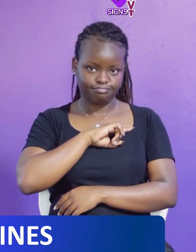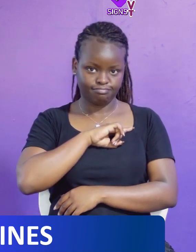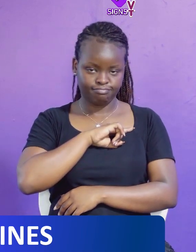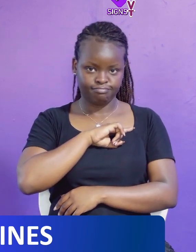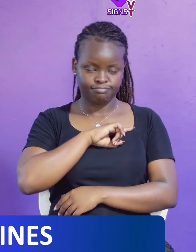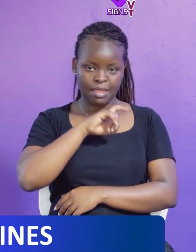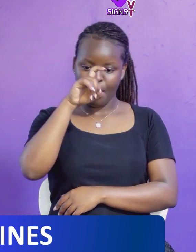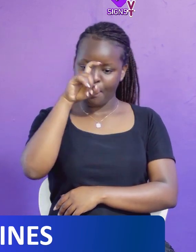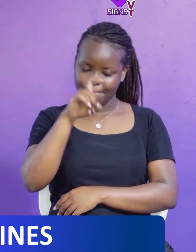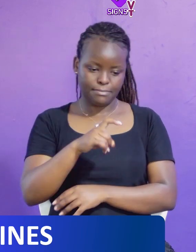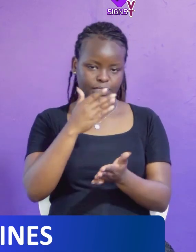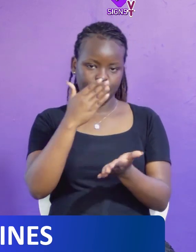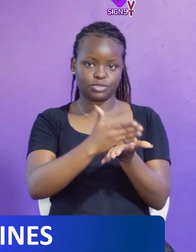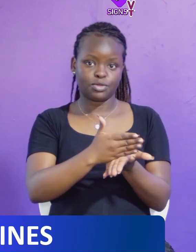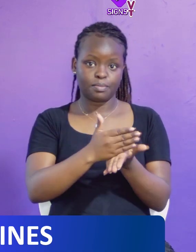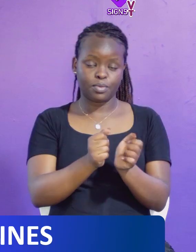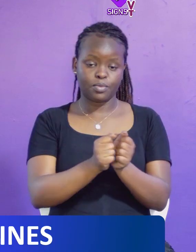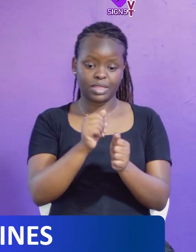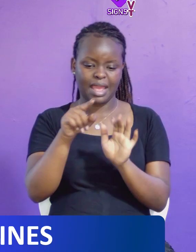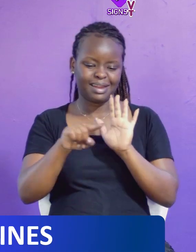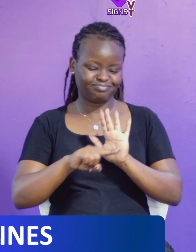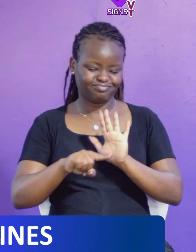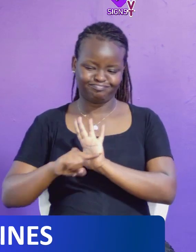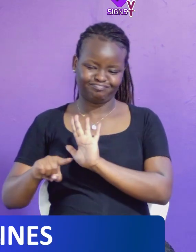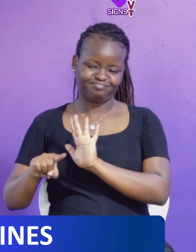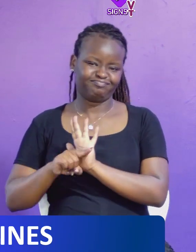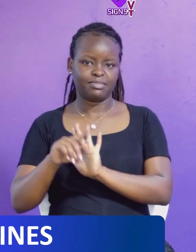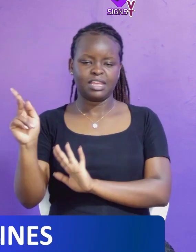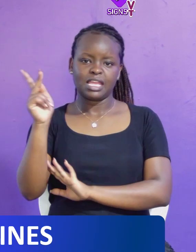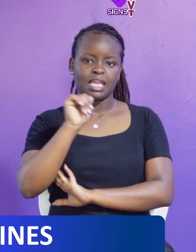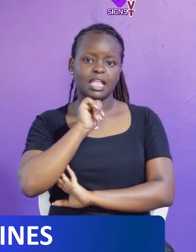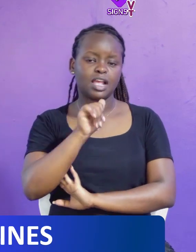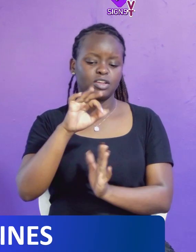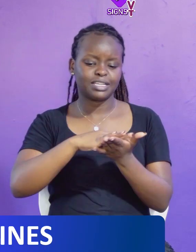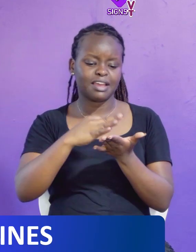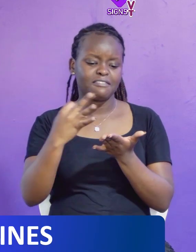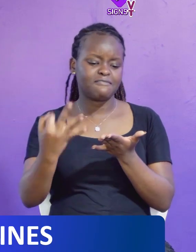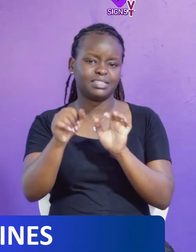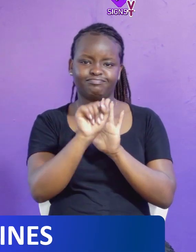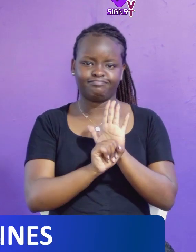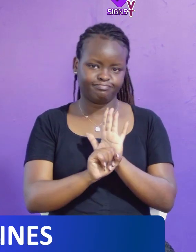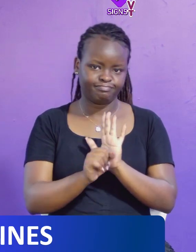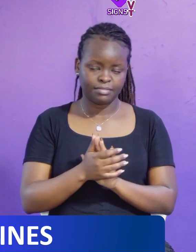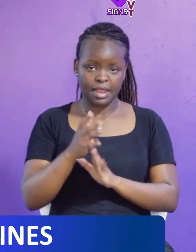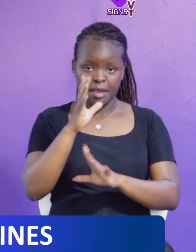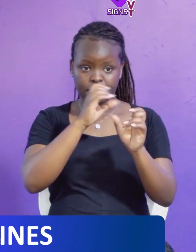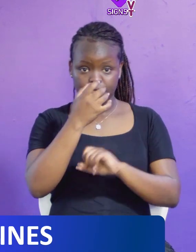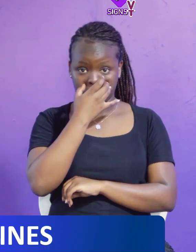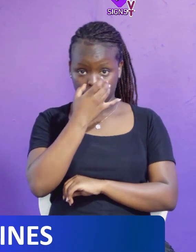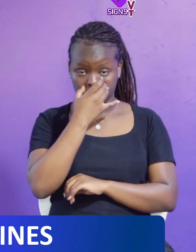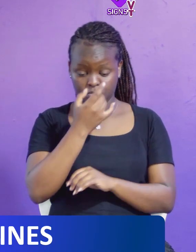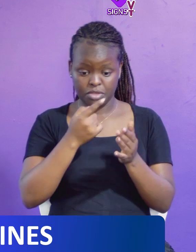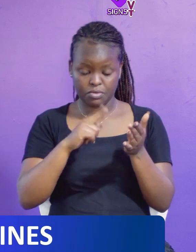we must stop with the negativity. Kenya is not a failed state. Now, President William Ruto has